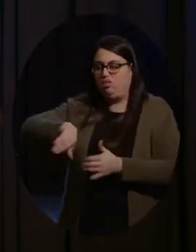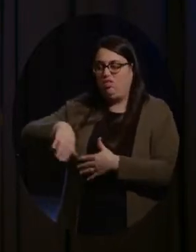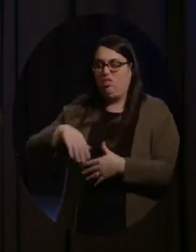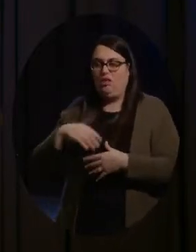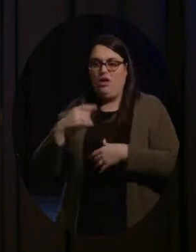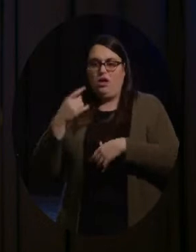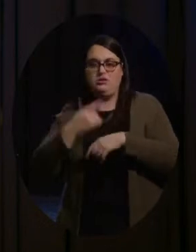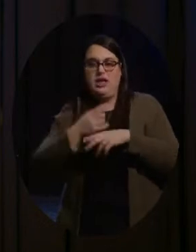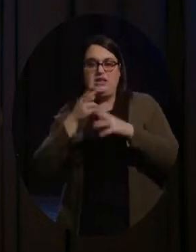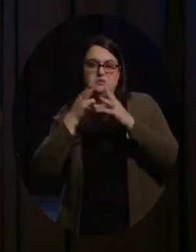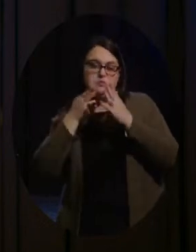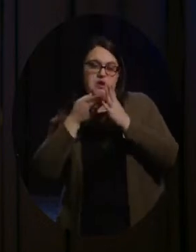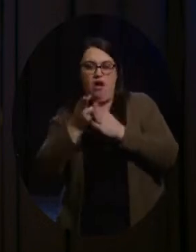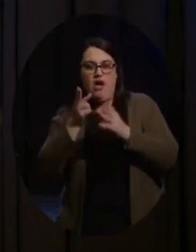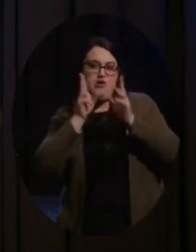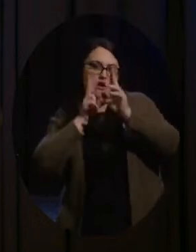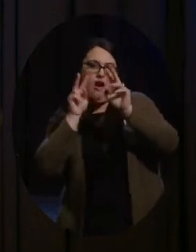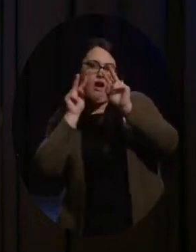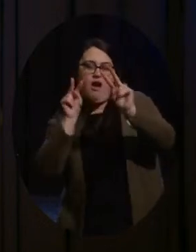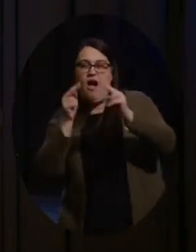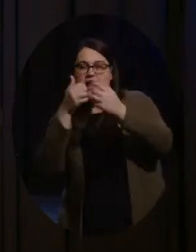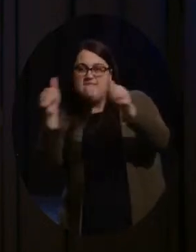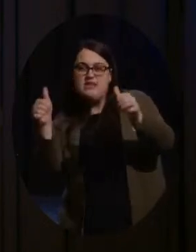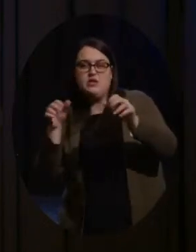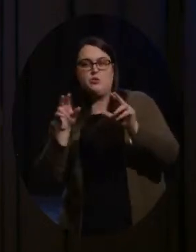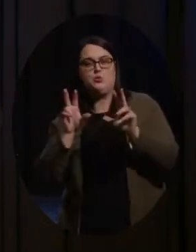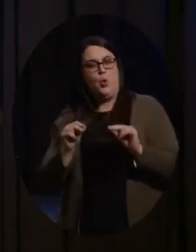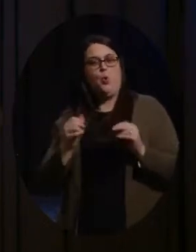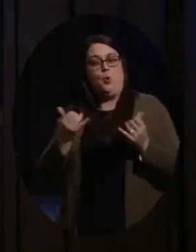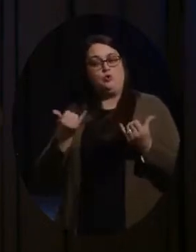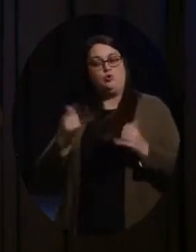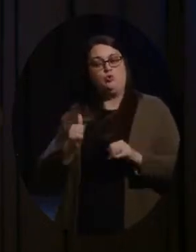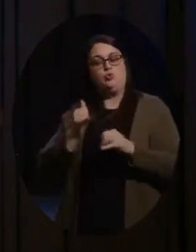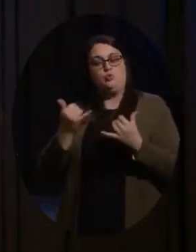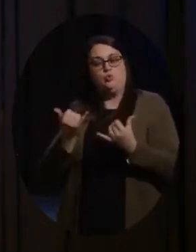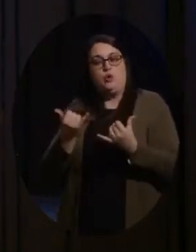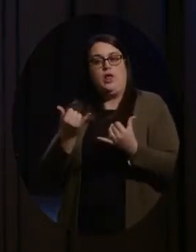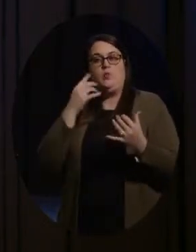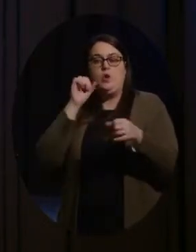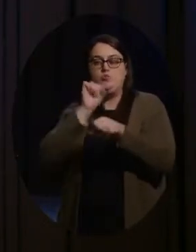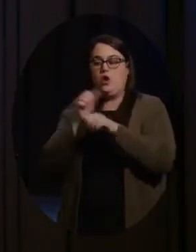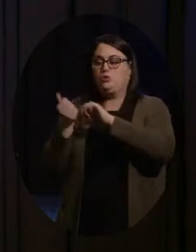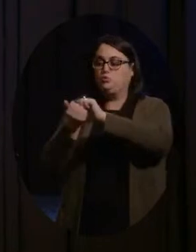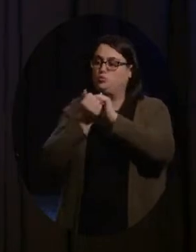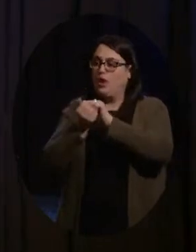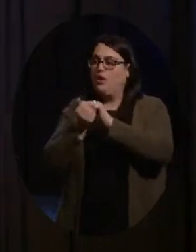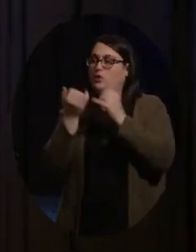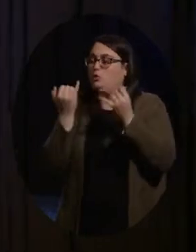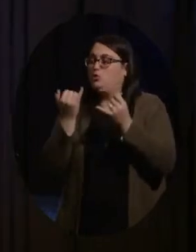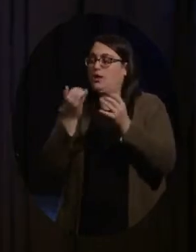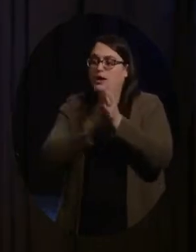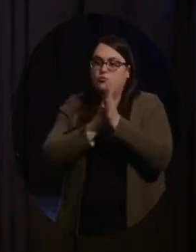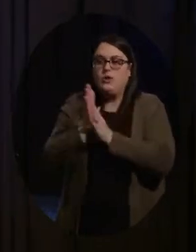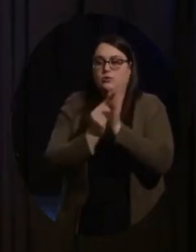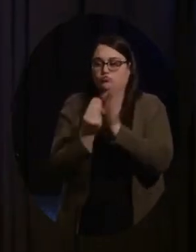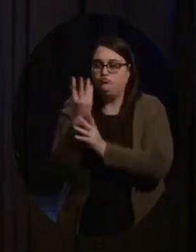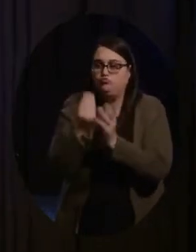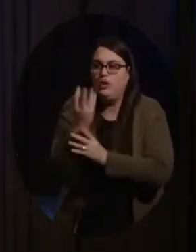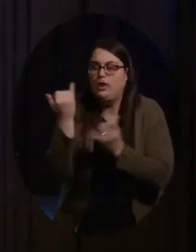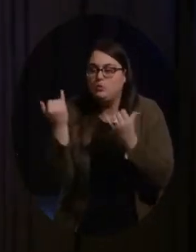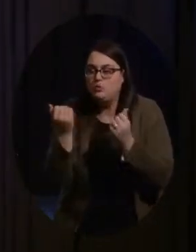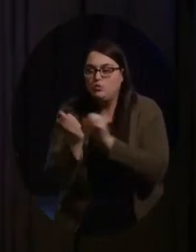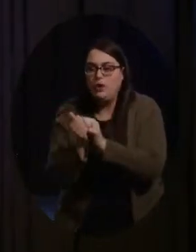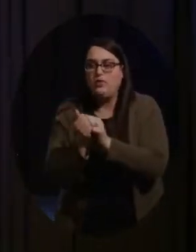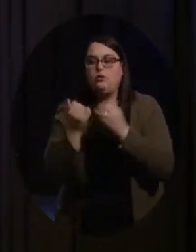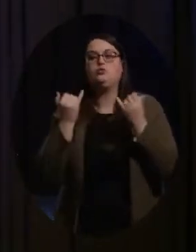of honoring division. Today, we work together. Today, we thrive together.